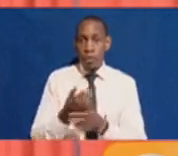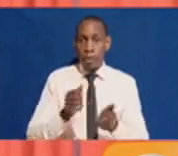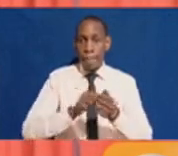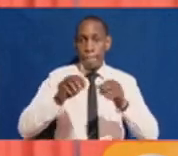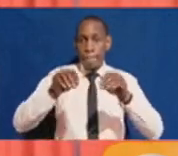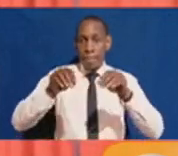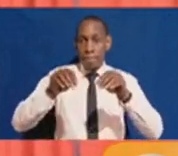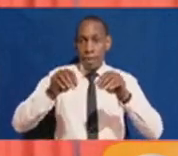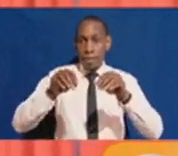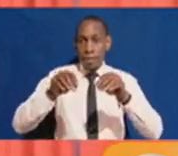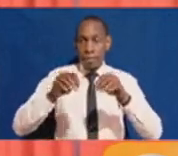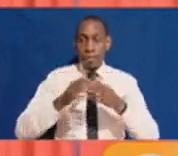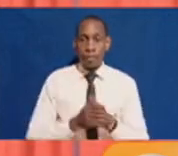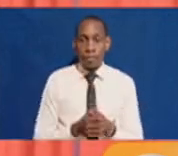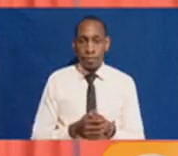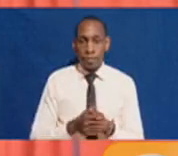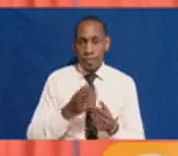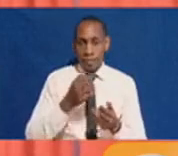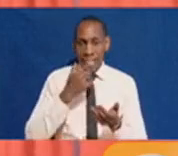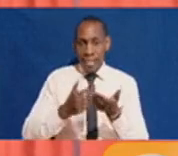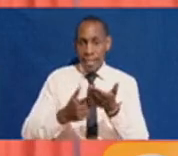mahindi, ngano na